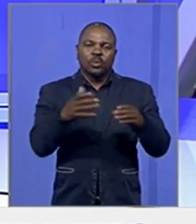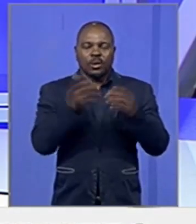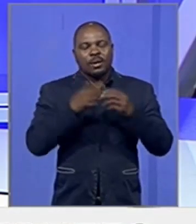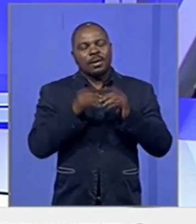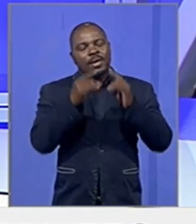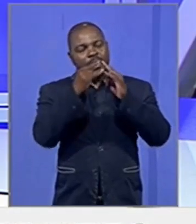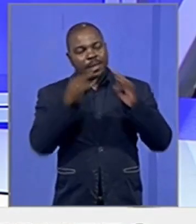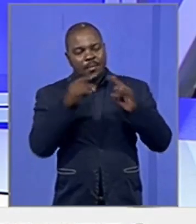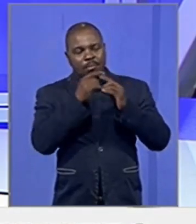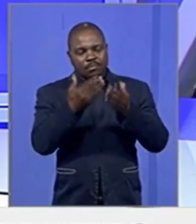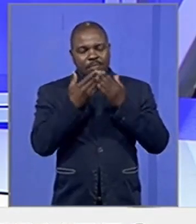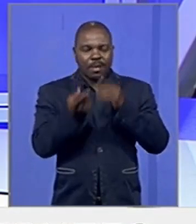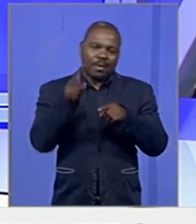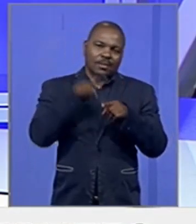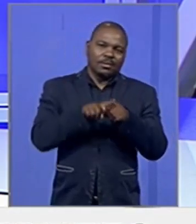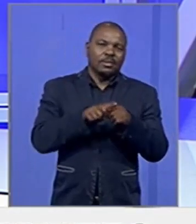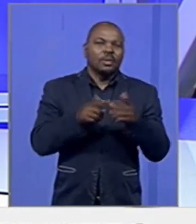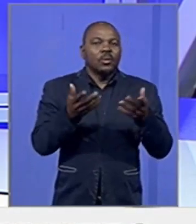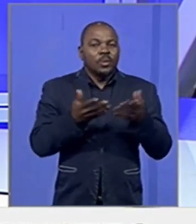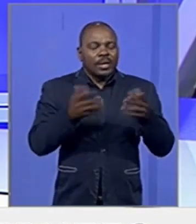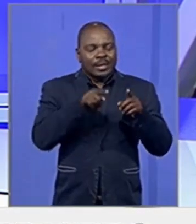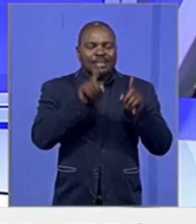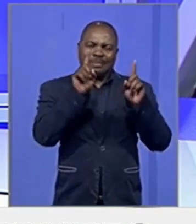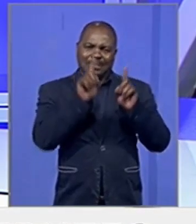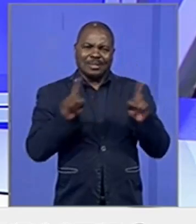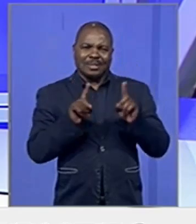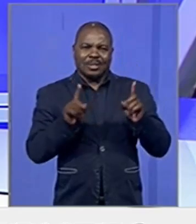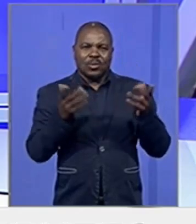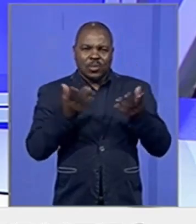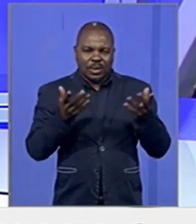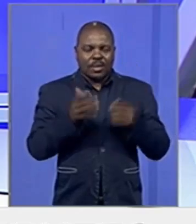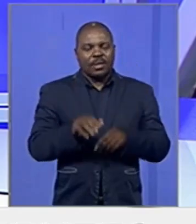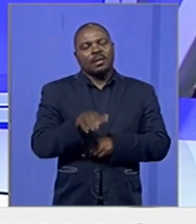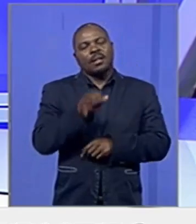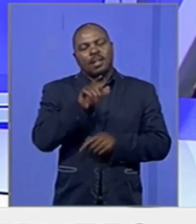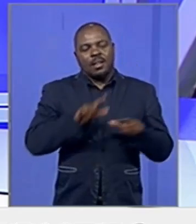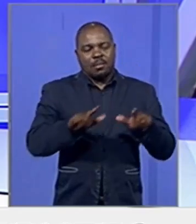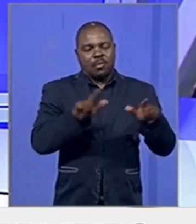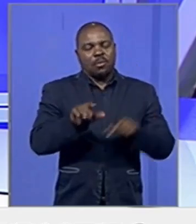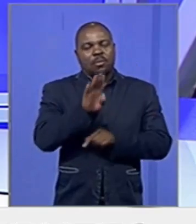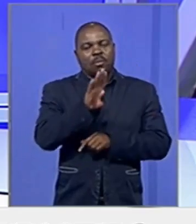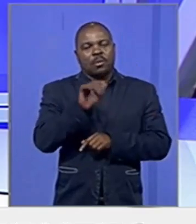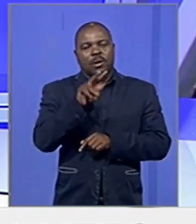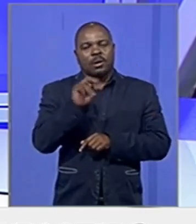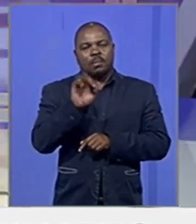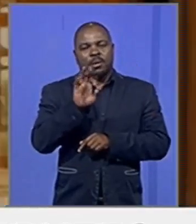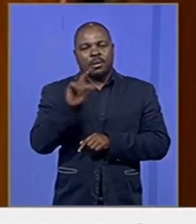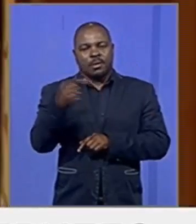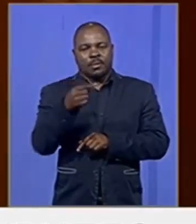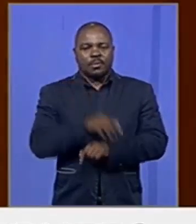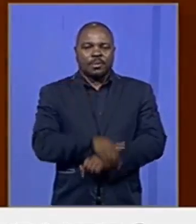dithuto tša tlaleletšo yeo e lego ya Moswana Noši ka Bakenberg Limpopo.